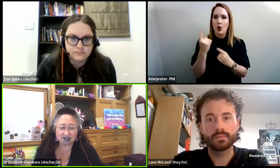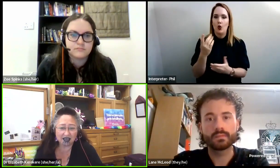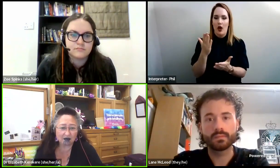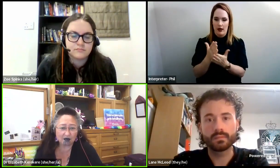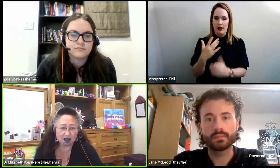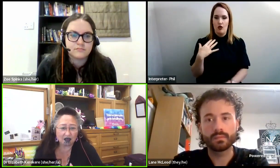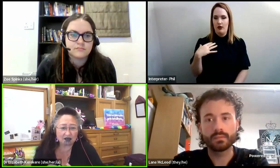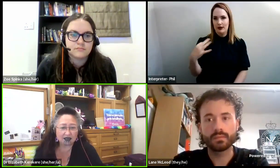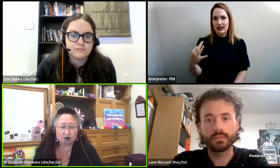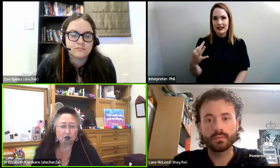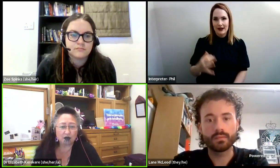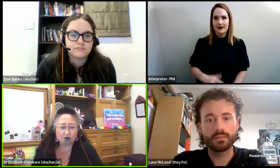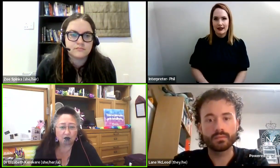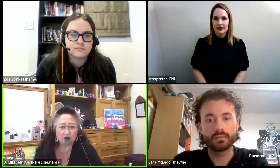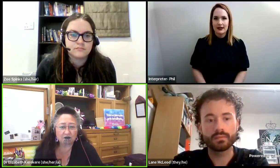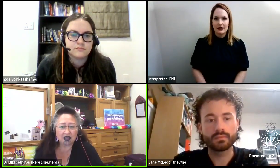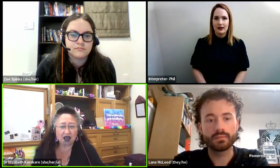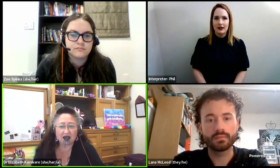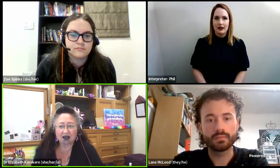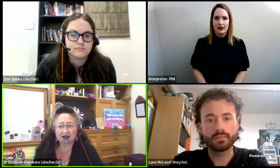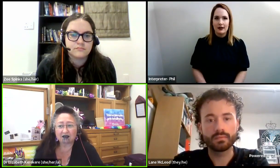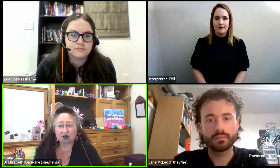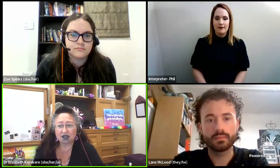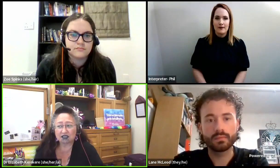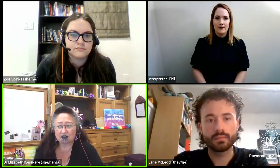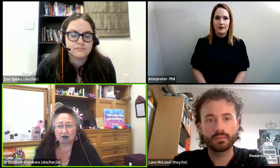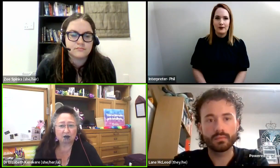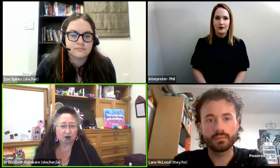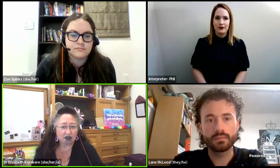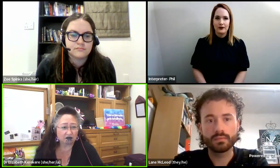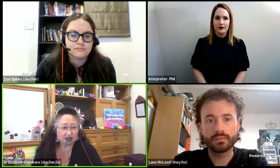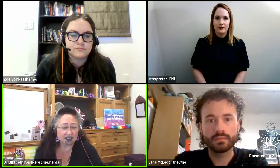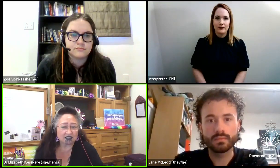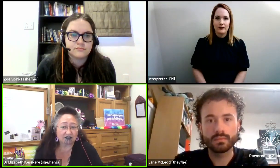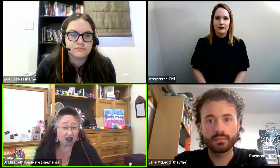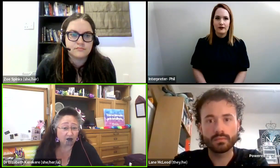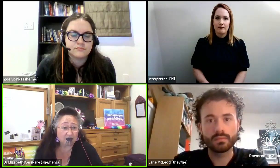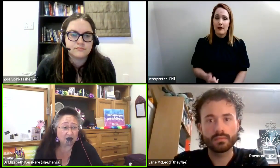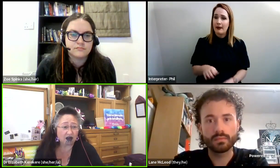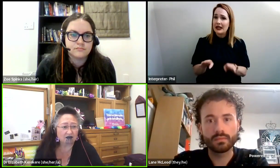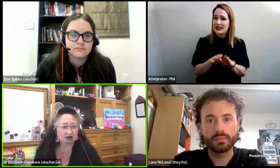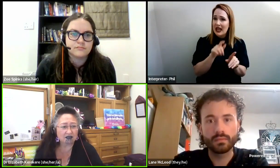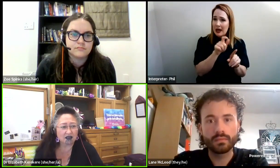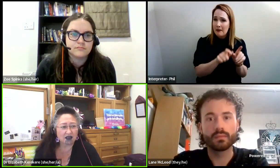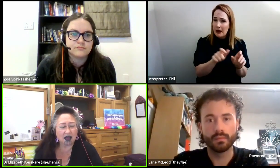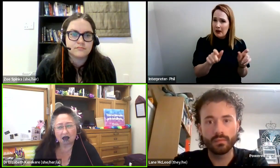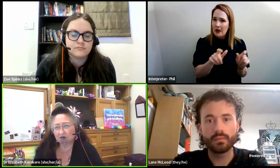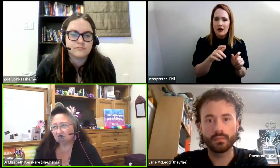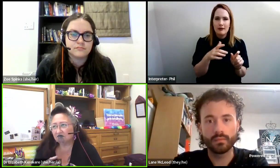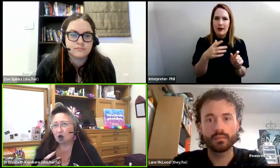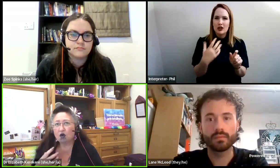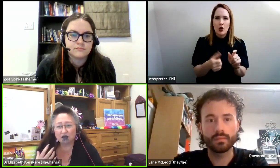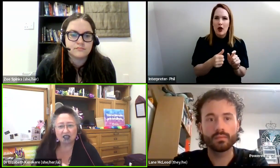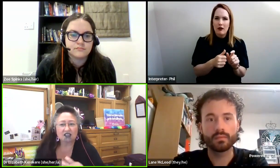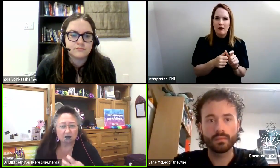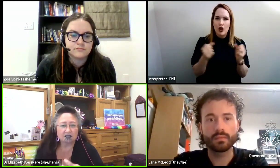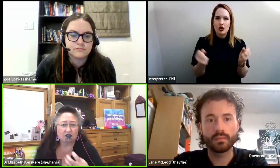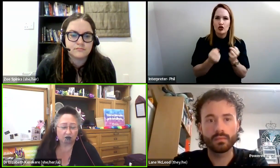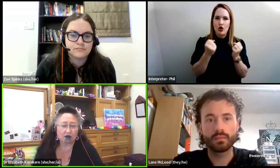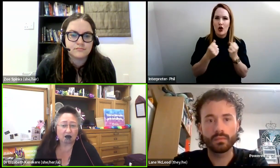It's the same old people, not necessarily people with extensive health backgrounds. Who